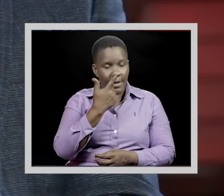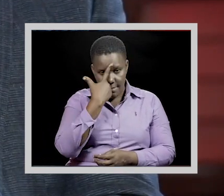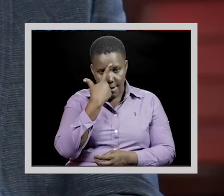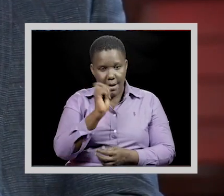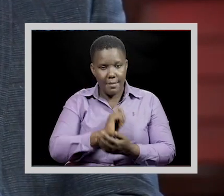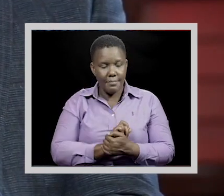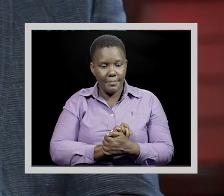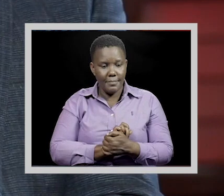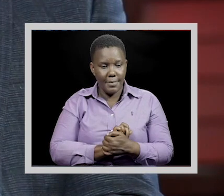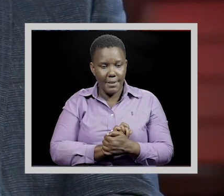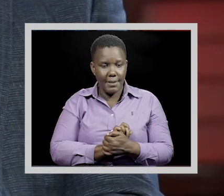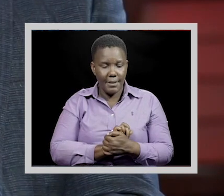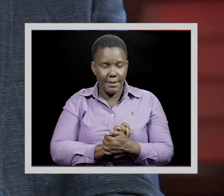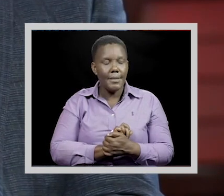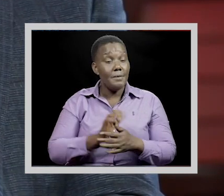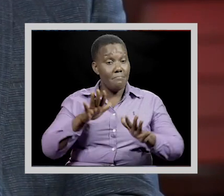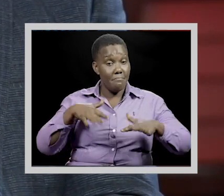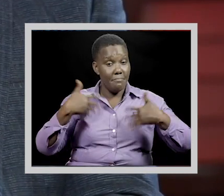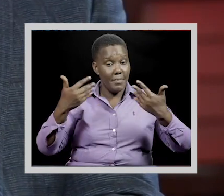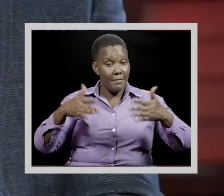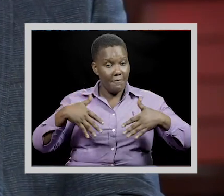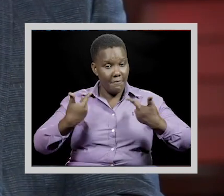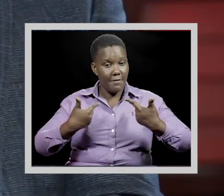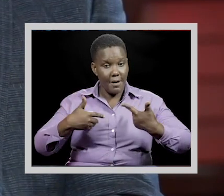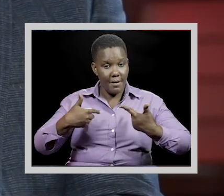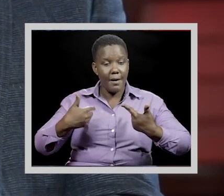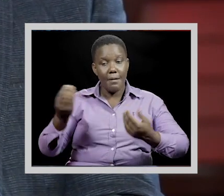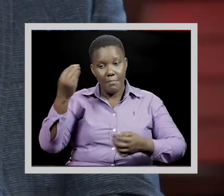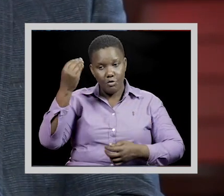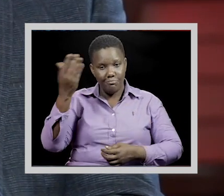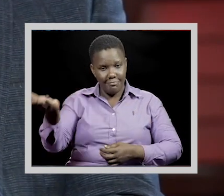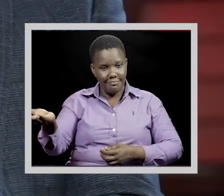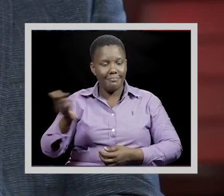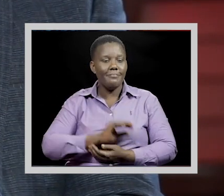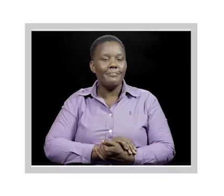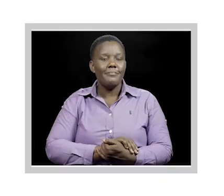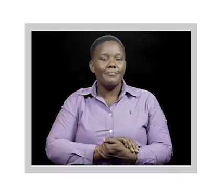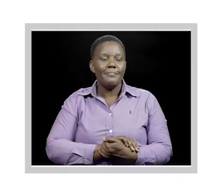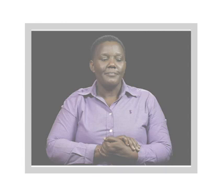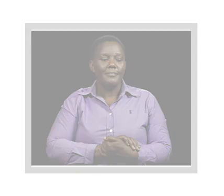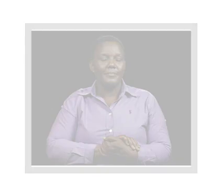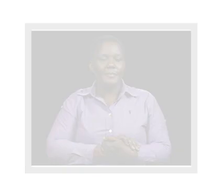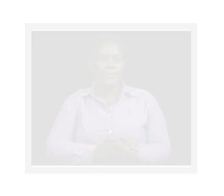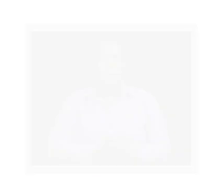listening, and I hope you have enjoyed the lesson.